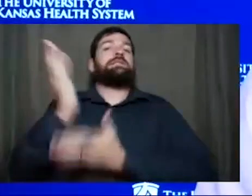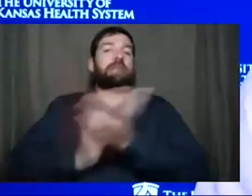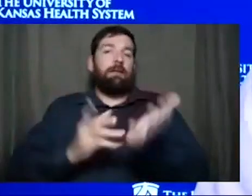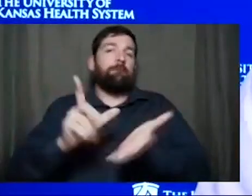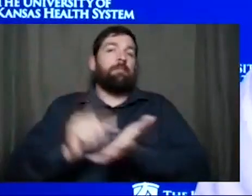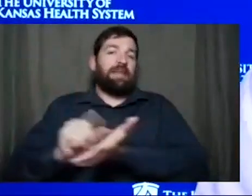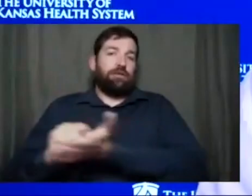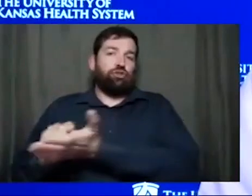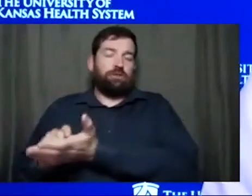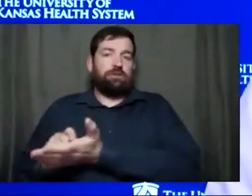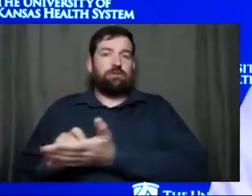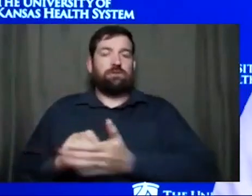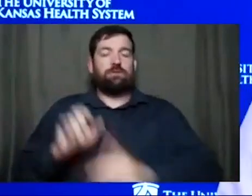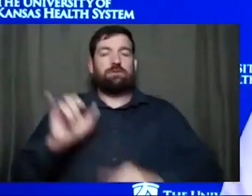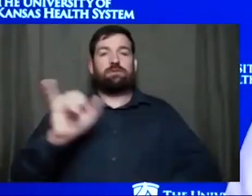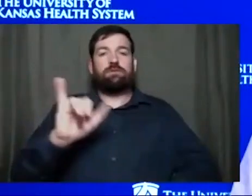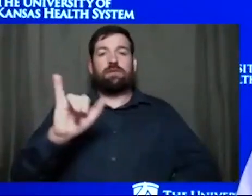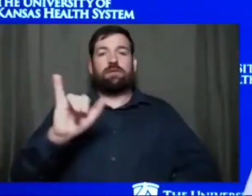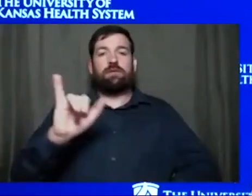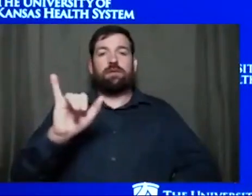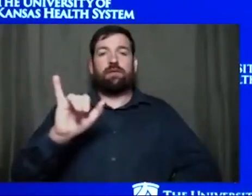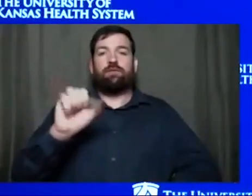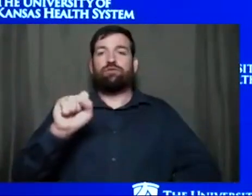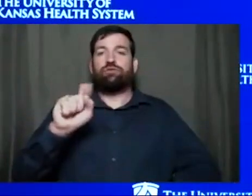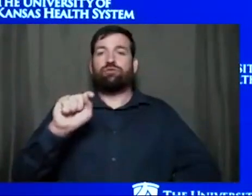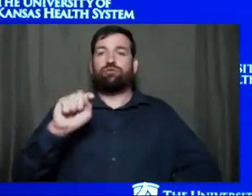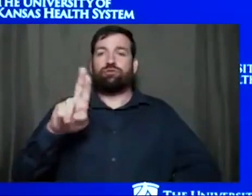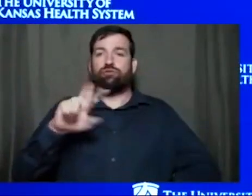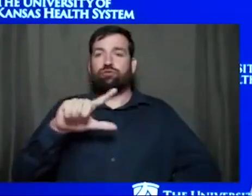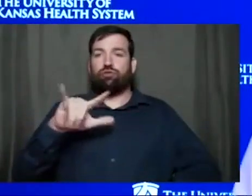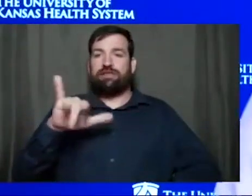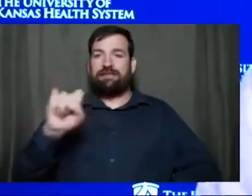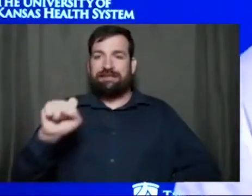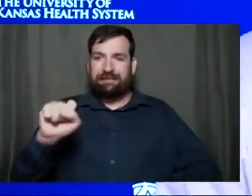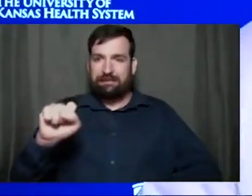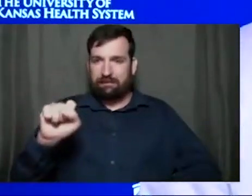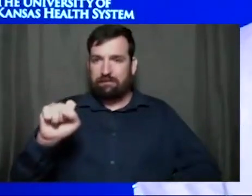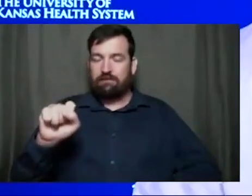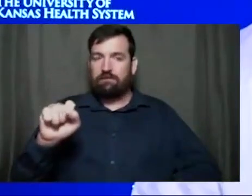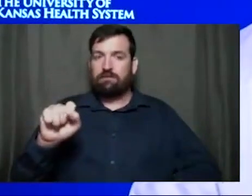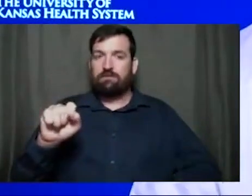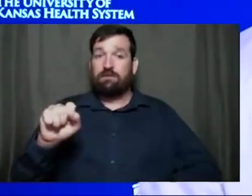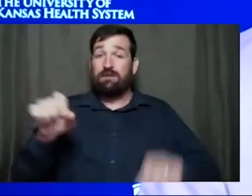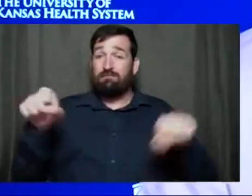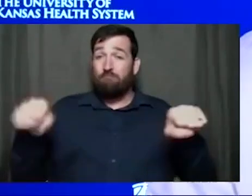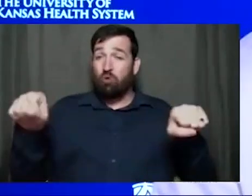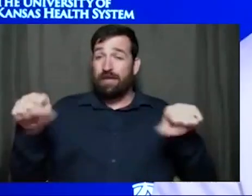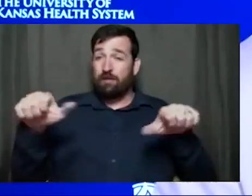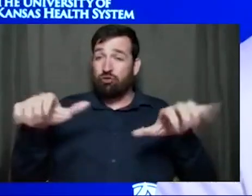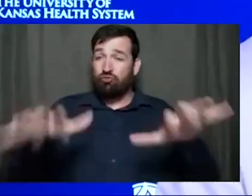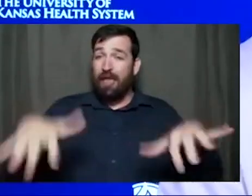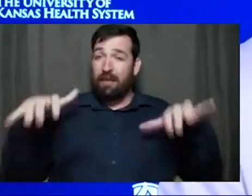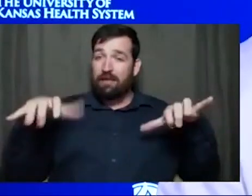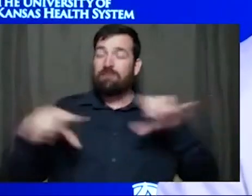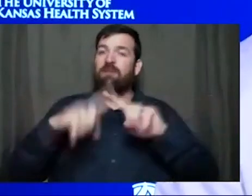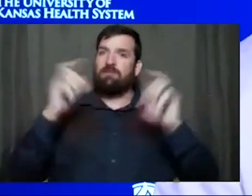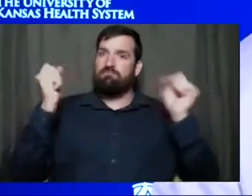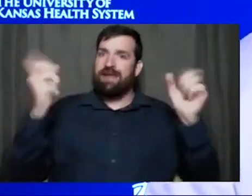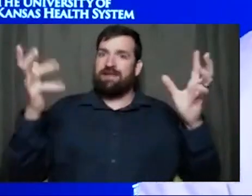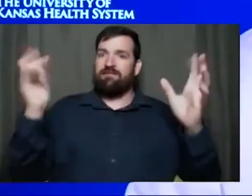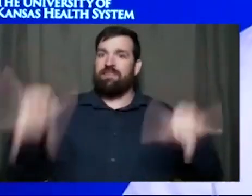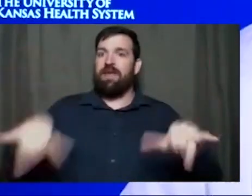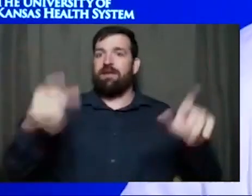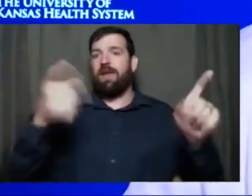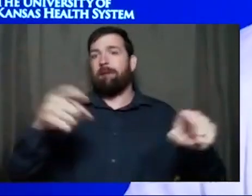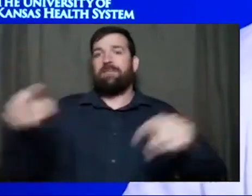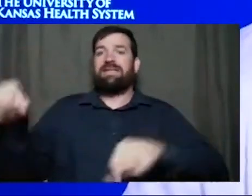notably things like Sturgis and the big motorcycle rally, but a lot of that occurred indoors in the evenings in the bars and the restaurants.